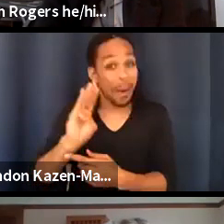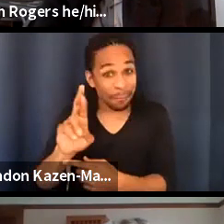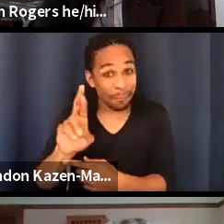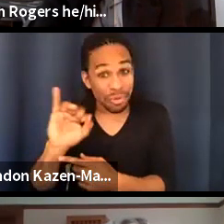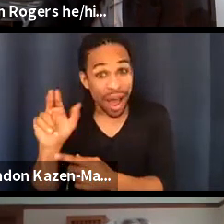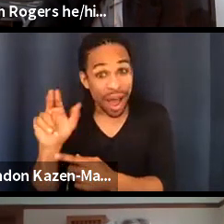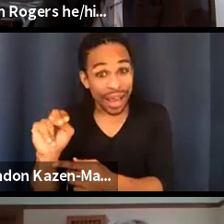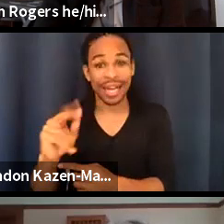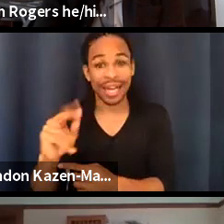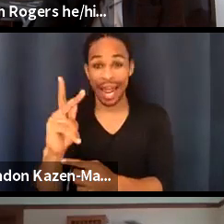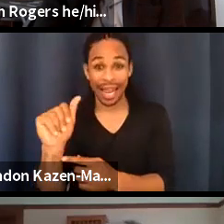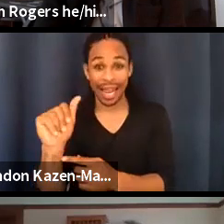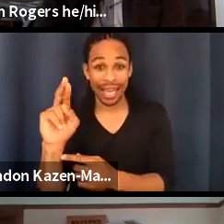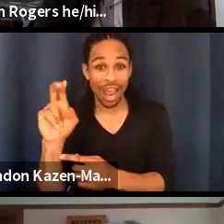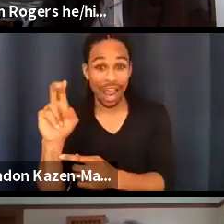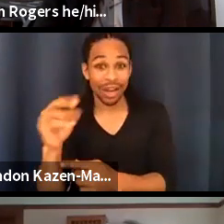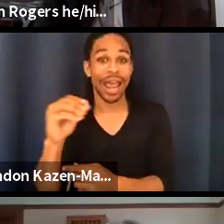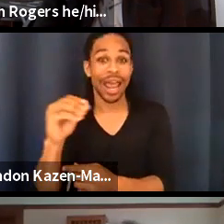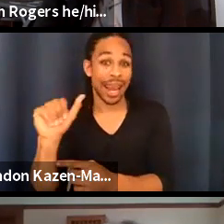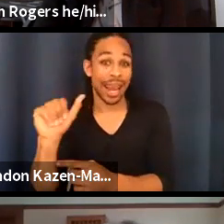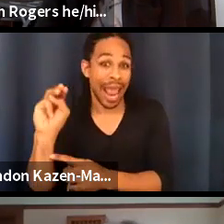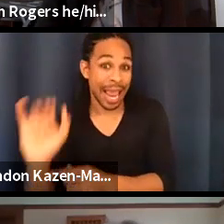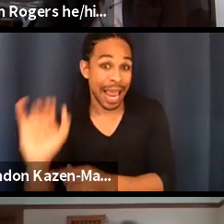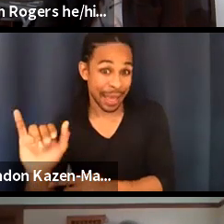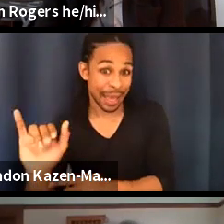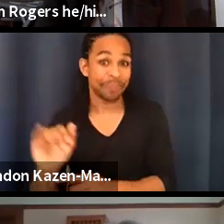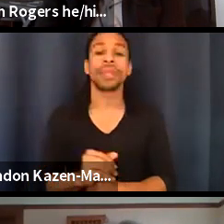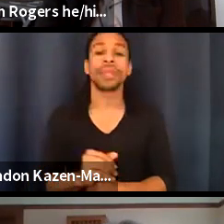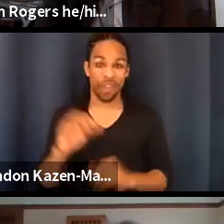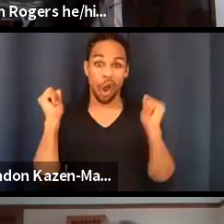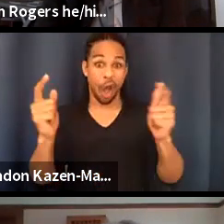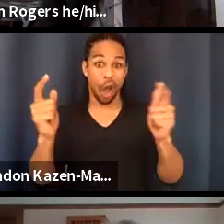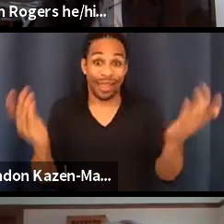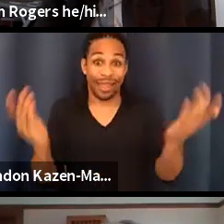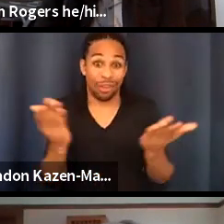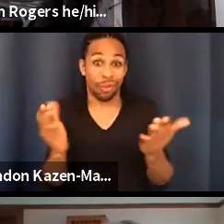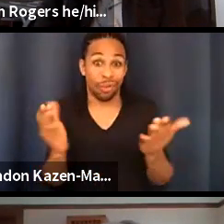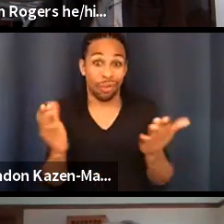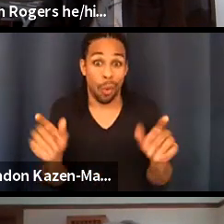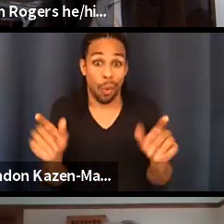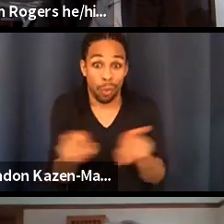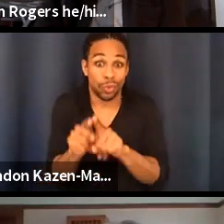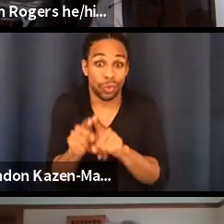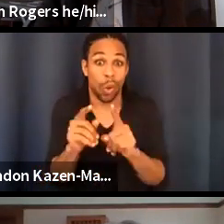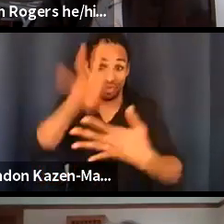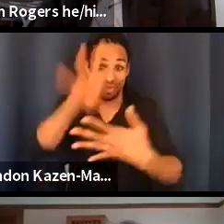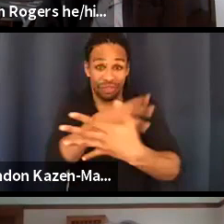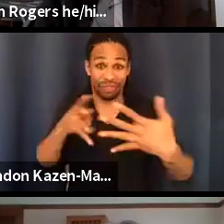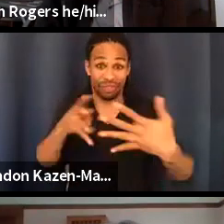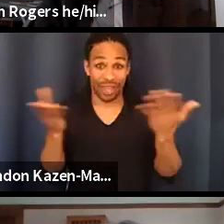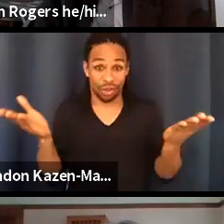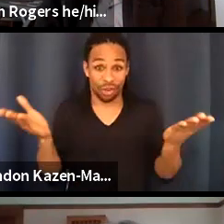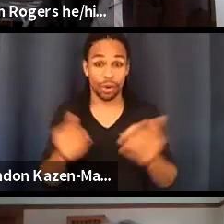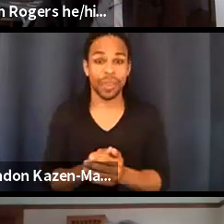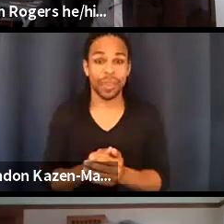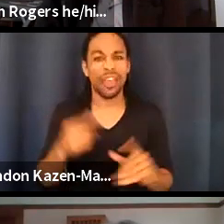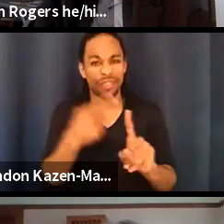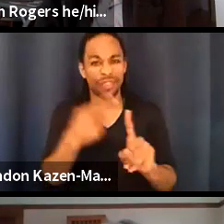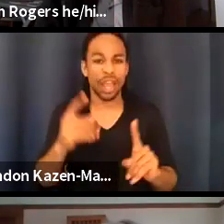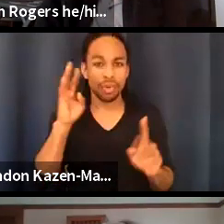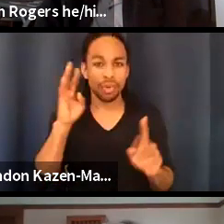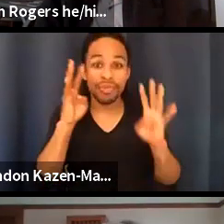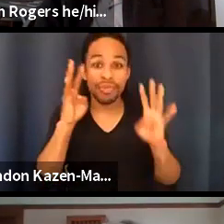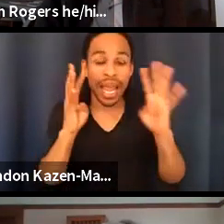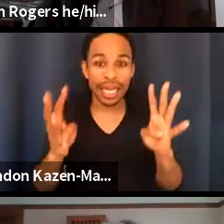Smith. So they wrote and compiled the Creating New Futures document. And in my own words, the premise of the document